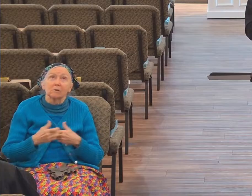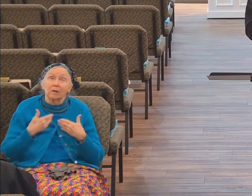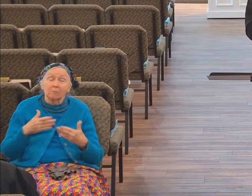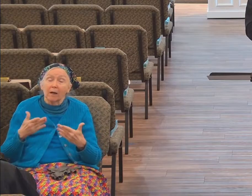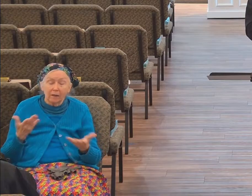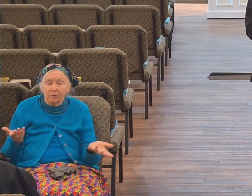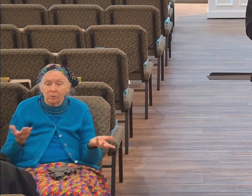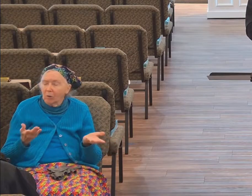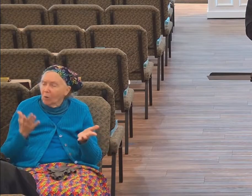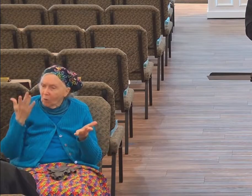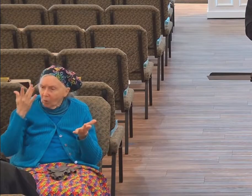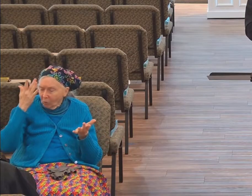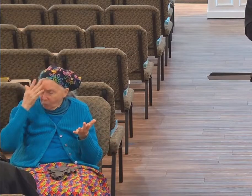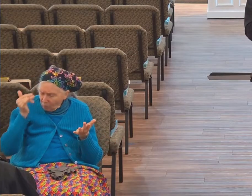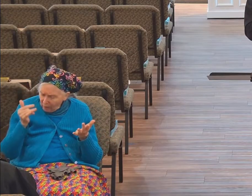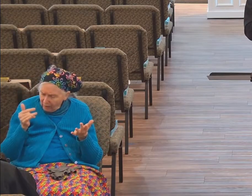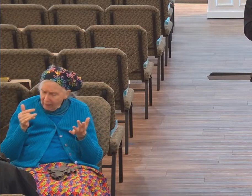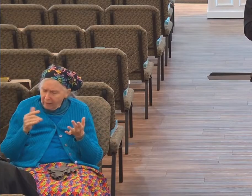Why would he spend all this time?